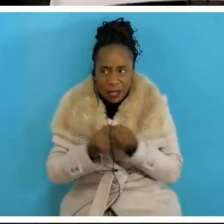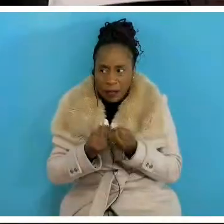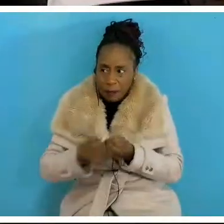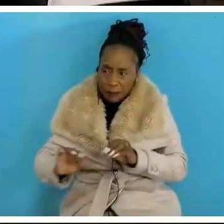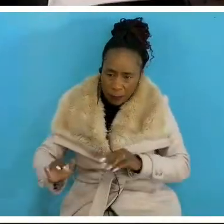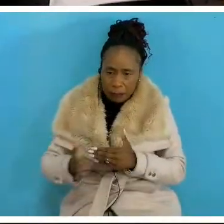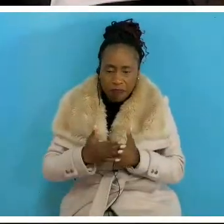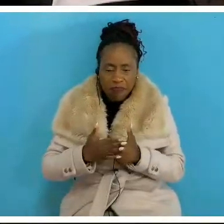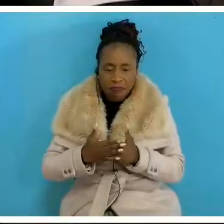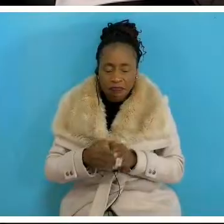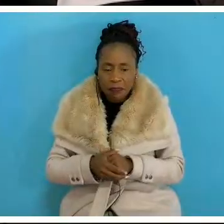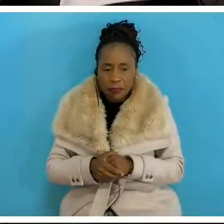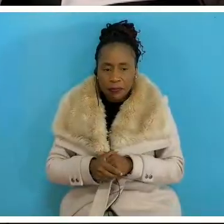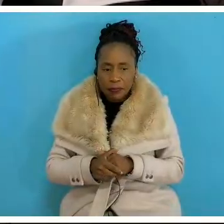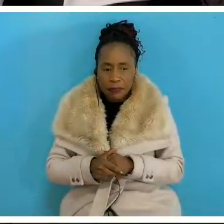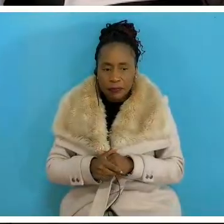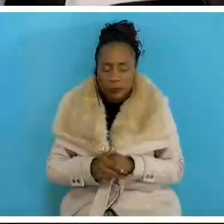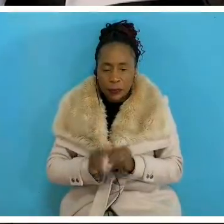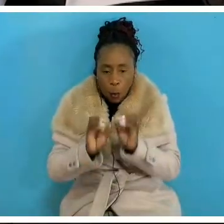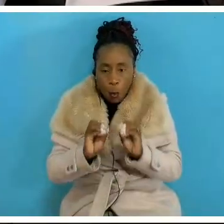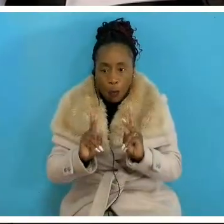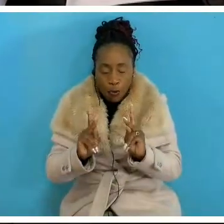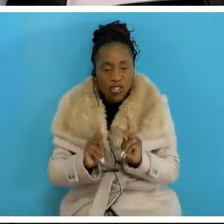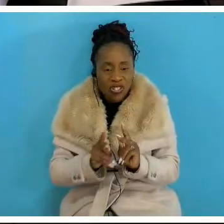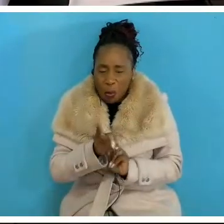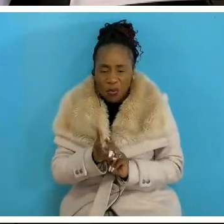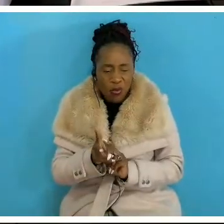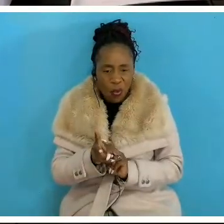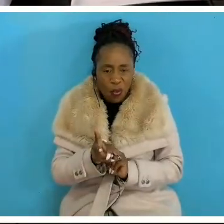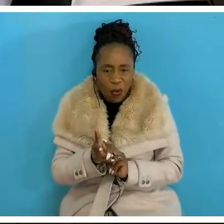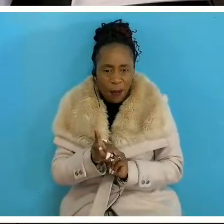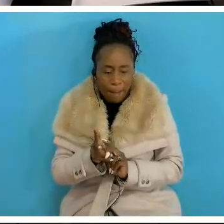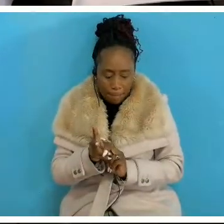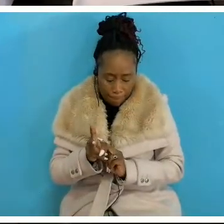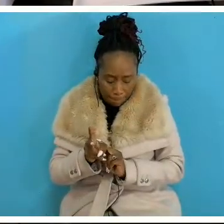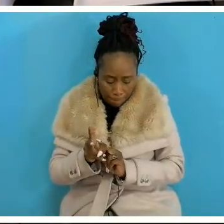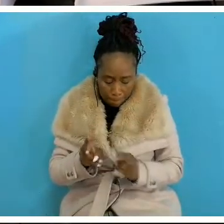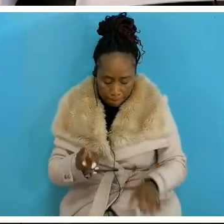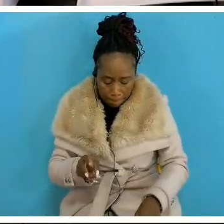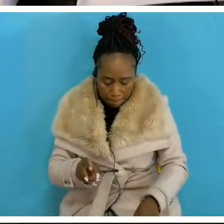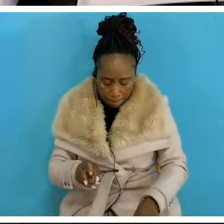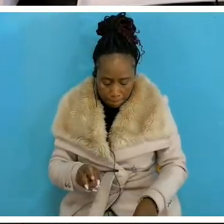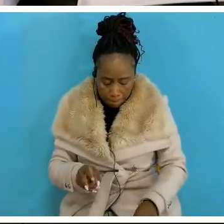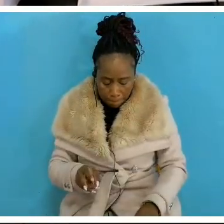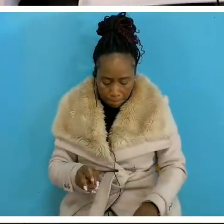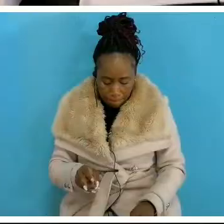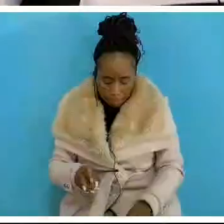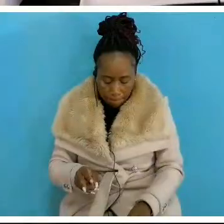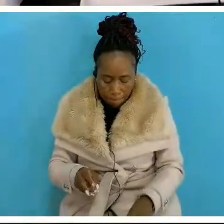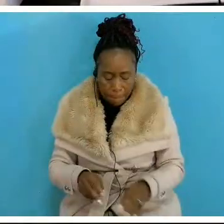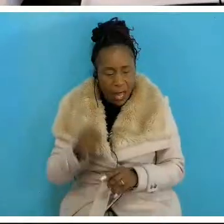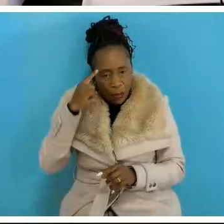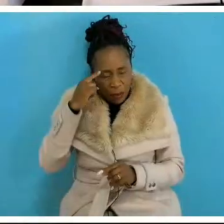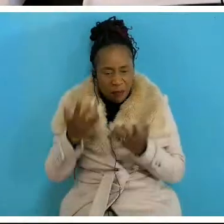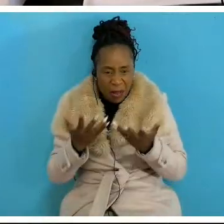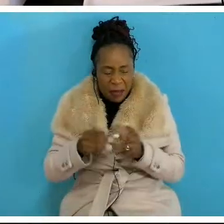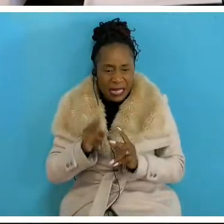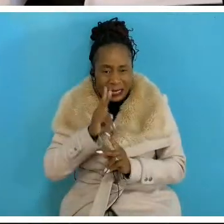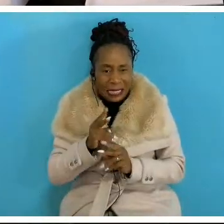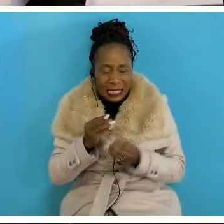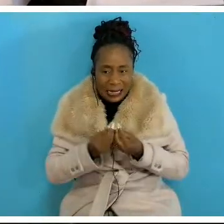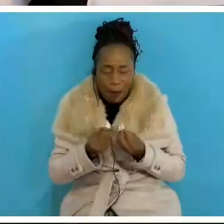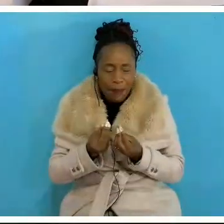close, the opportunities also, they should be, I thought maybe I will see something on